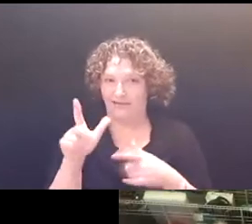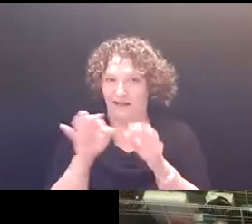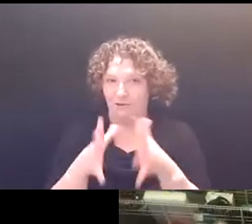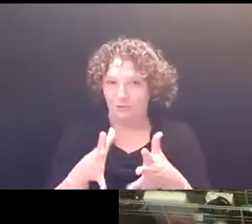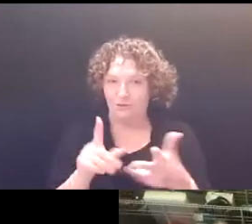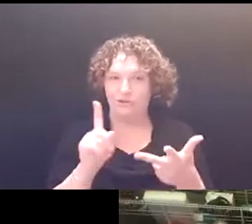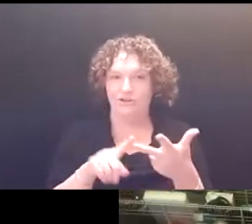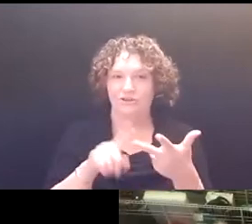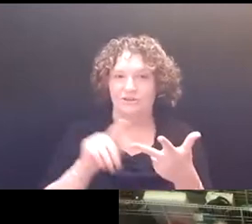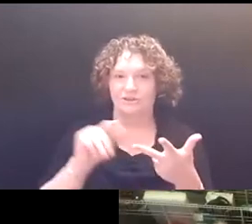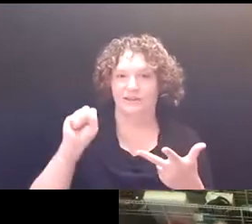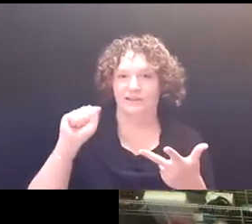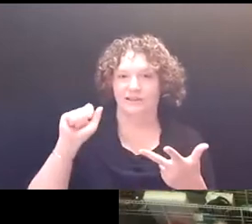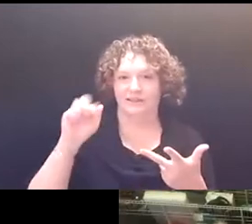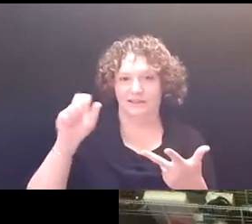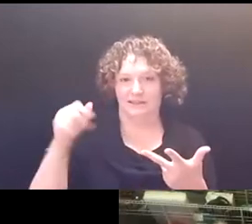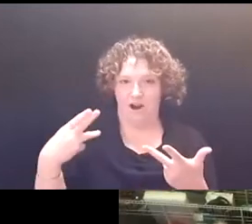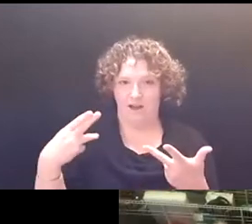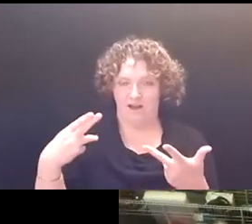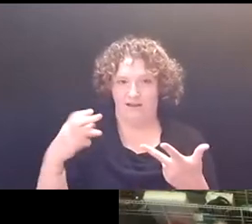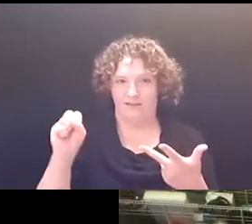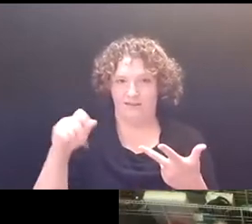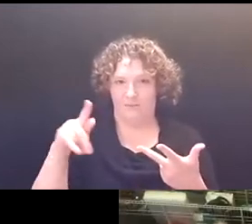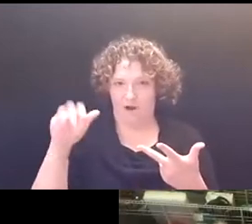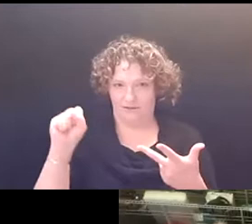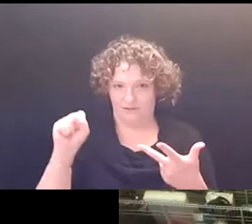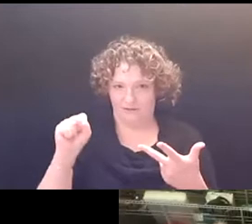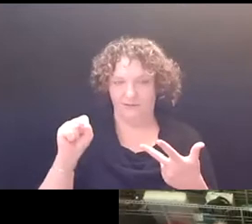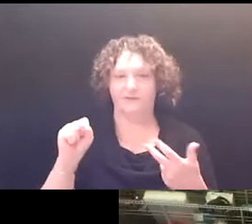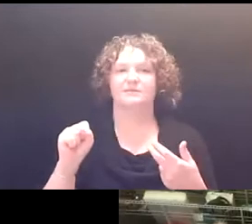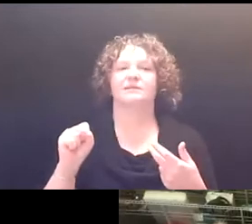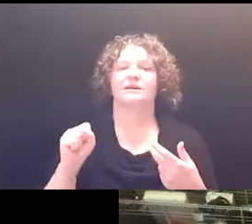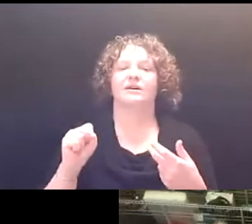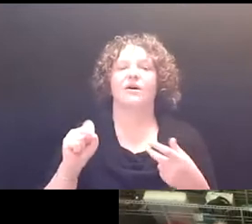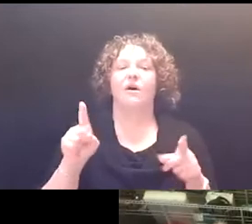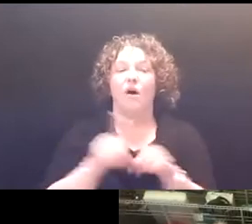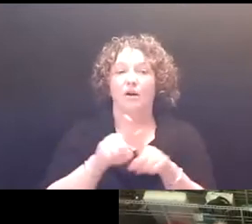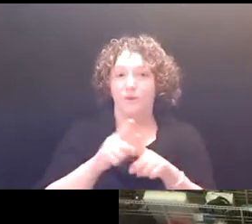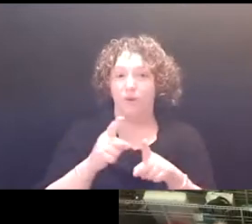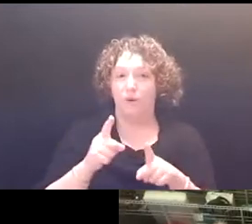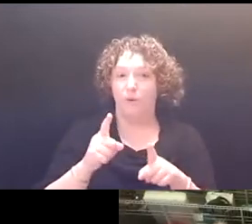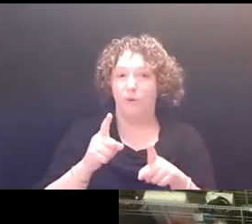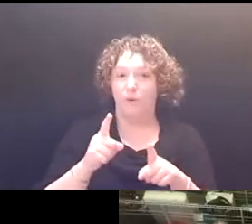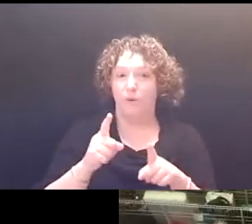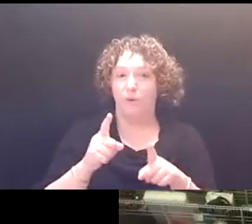and one of the two ASL interpreters on the screen, and then also Sarah Sparks.